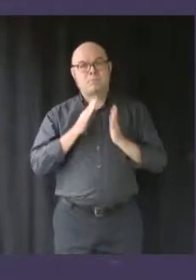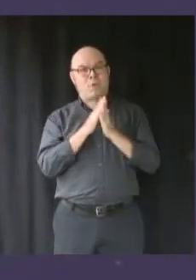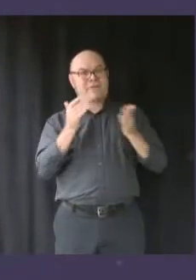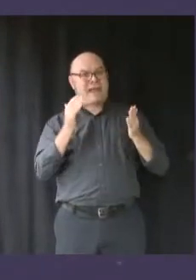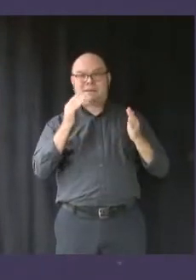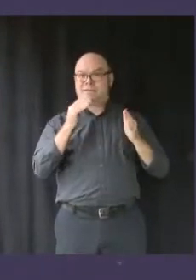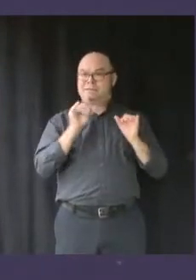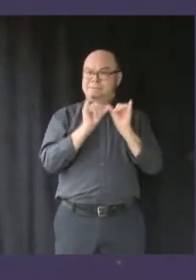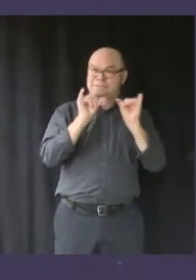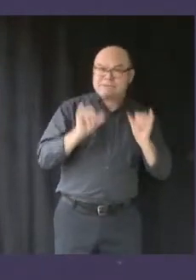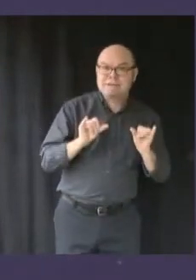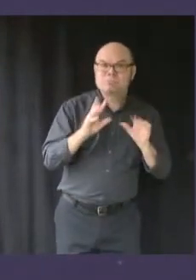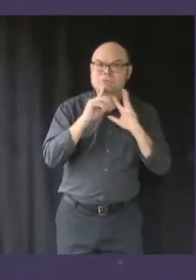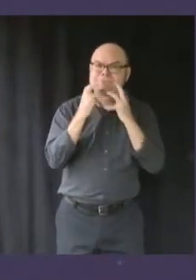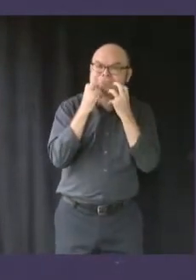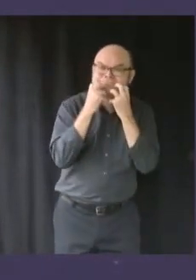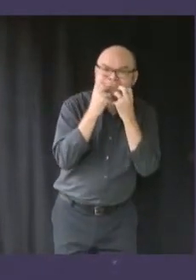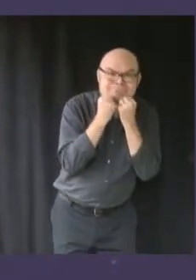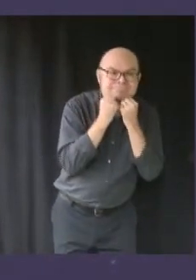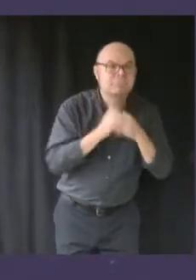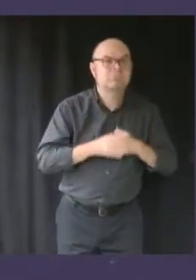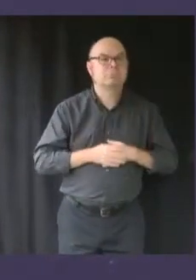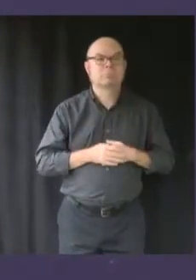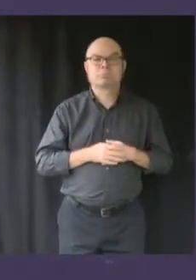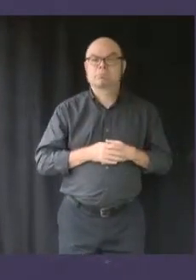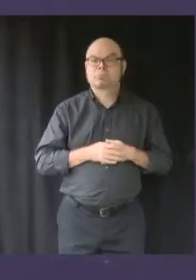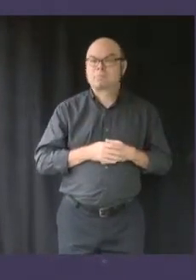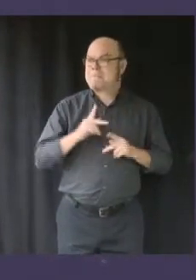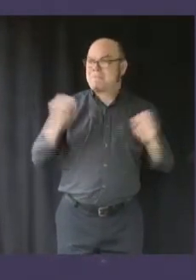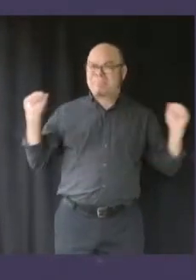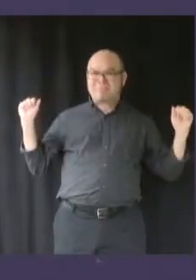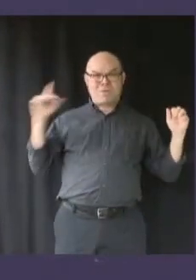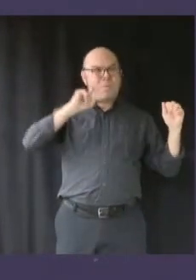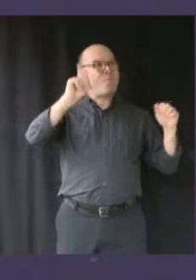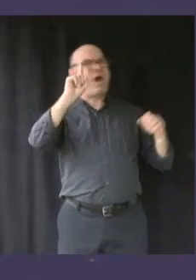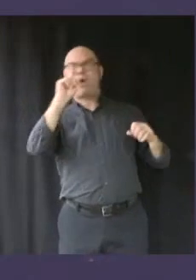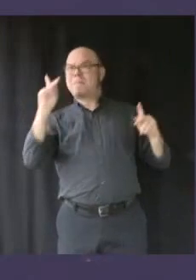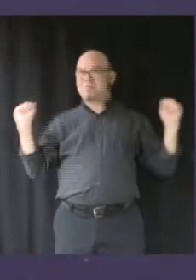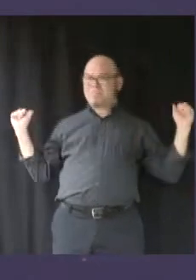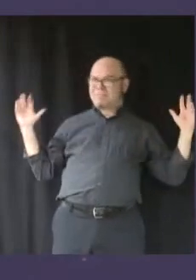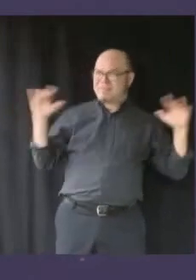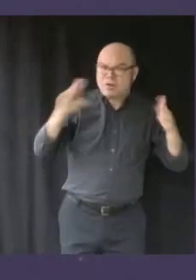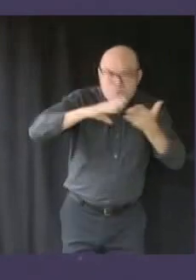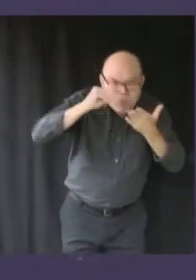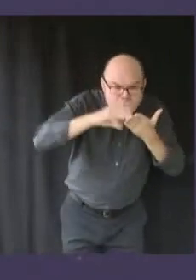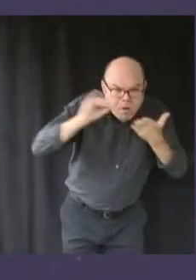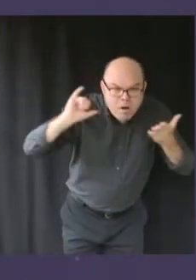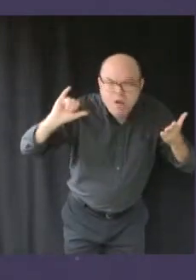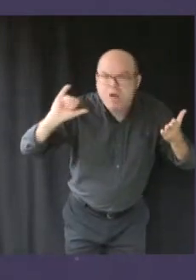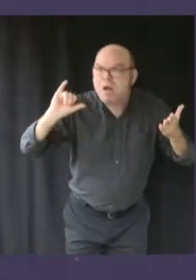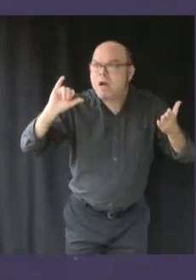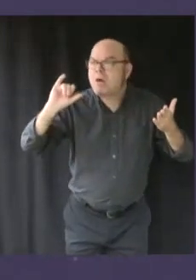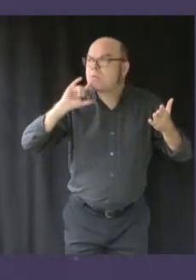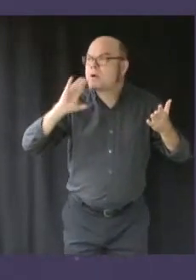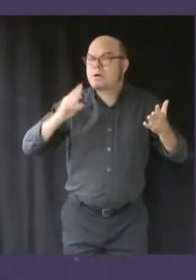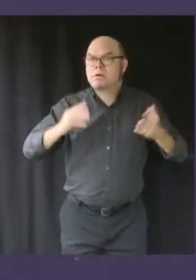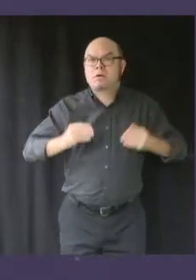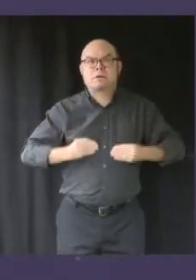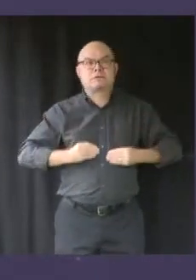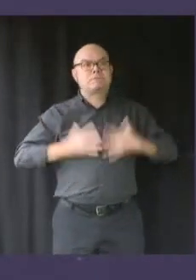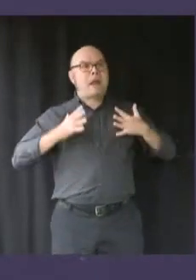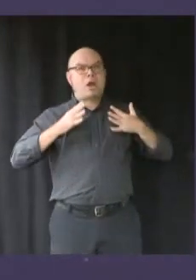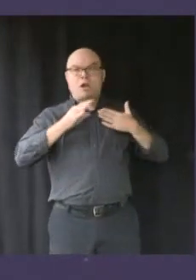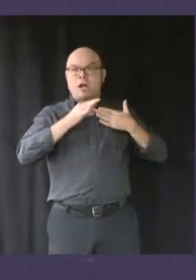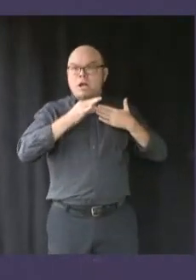knowledge and understanding, of guidance and inspiration for all who enter in search of